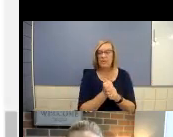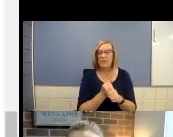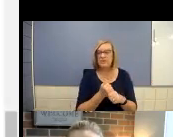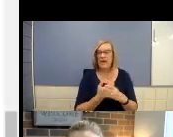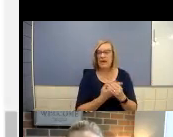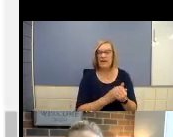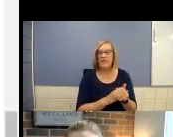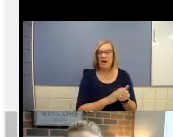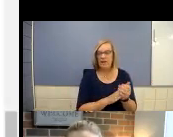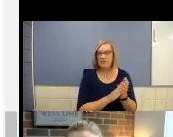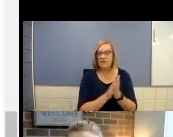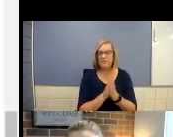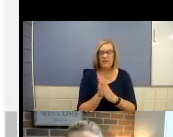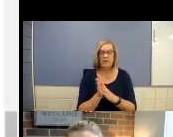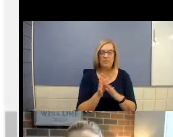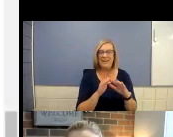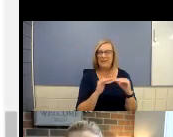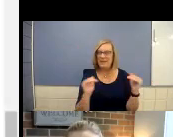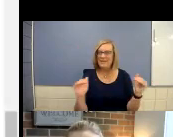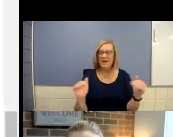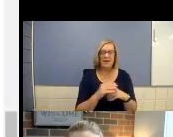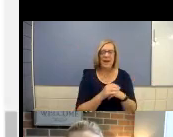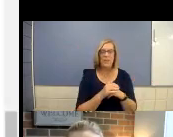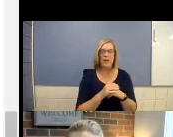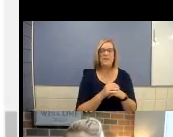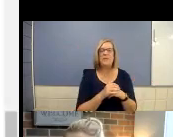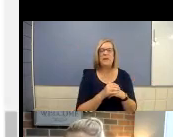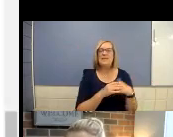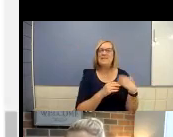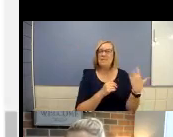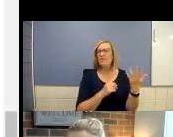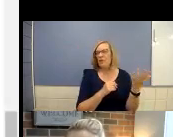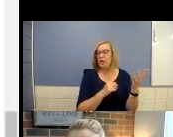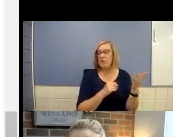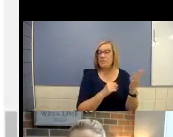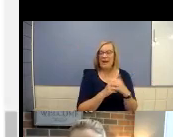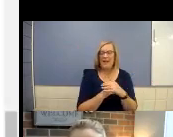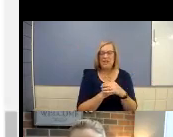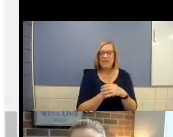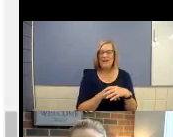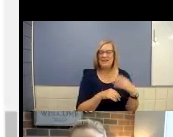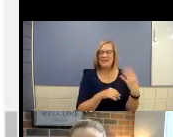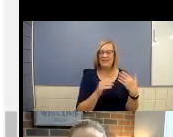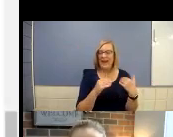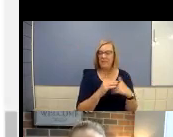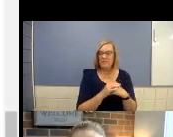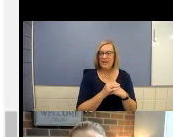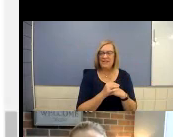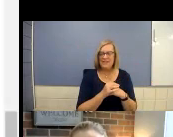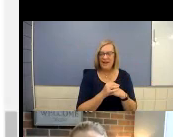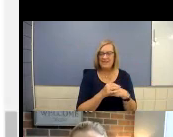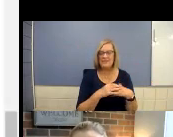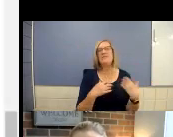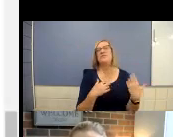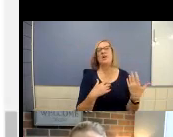math course at another college. It'll be done and out of the way. Same for our human biology class. It is a lab